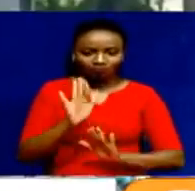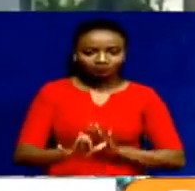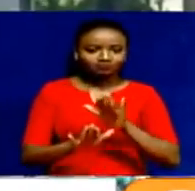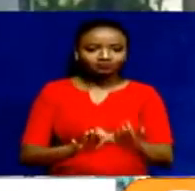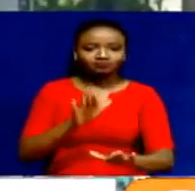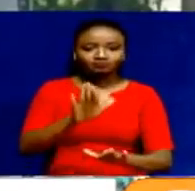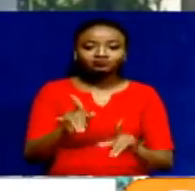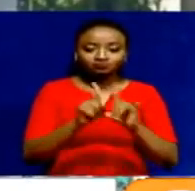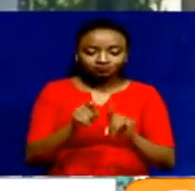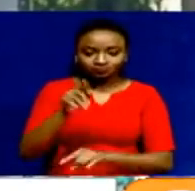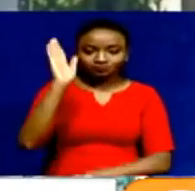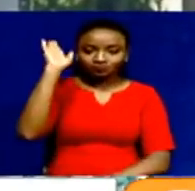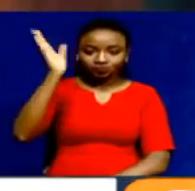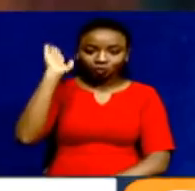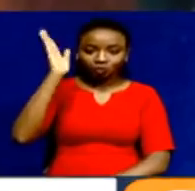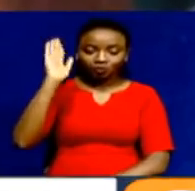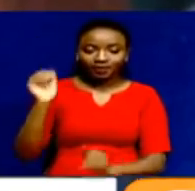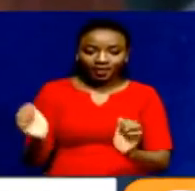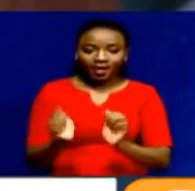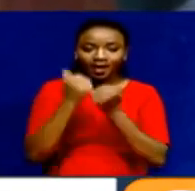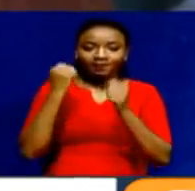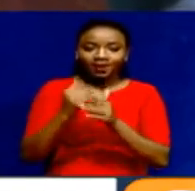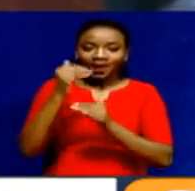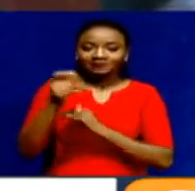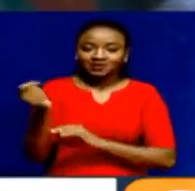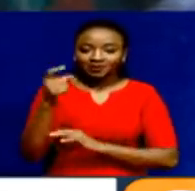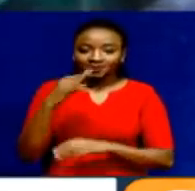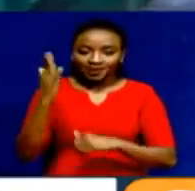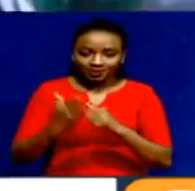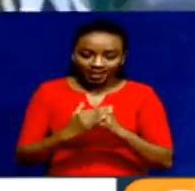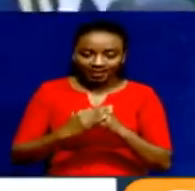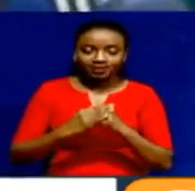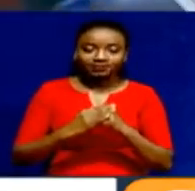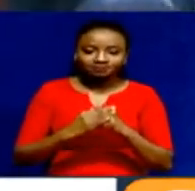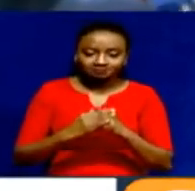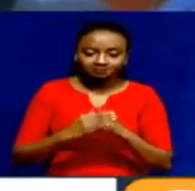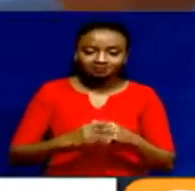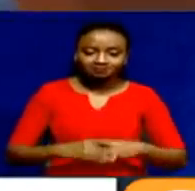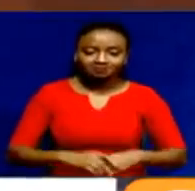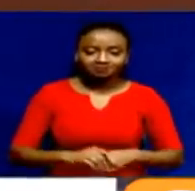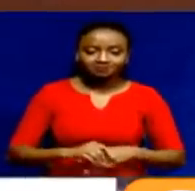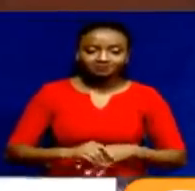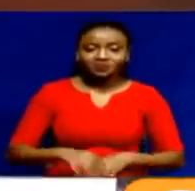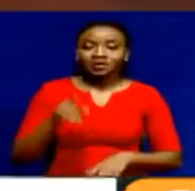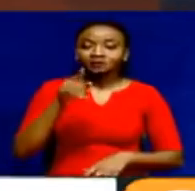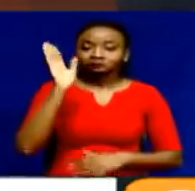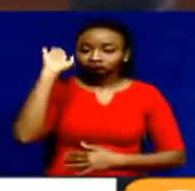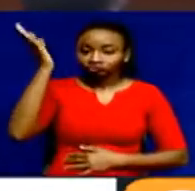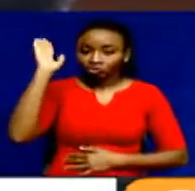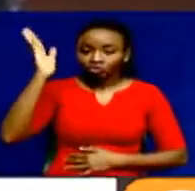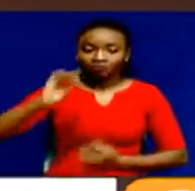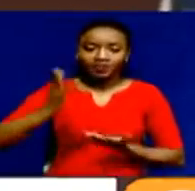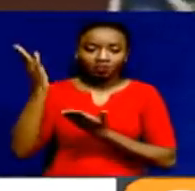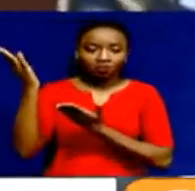sasa. Na hotuba hii ikitolewa takriban miezi 9 kabla ya muhula wa uongozi wa Rais Kenyatta kukamilika. Hotuba yake